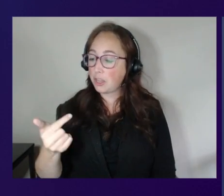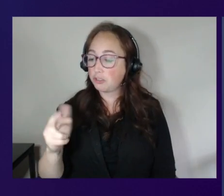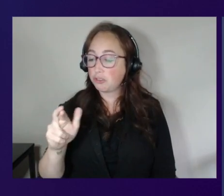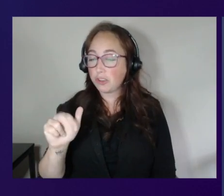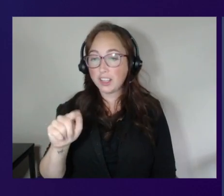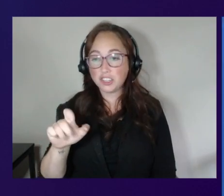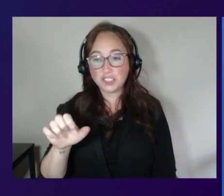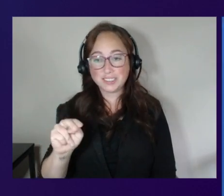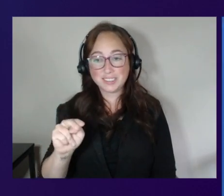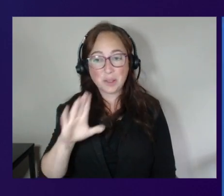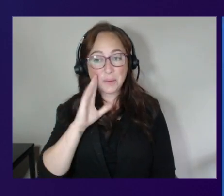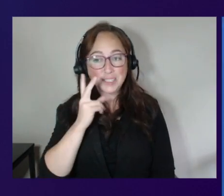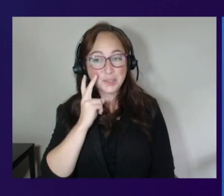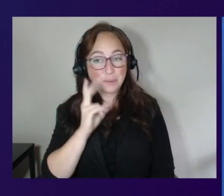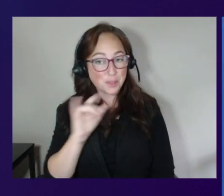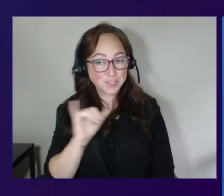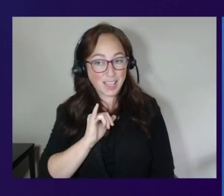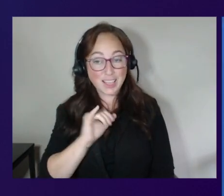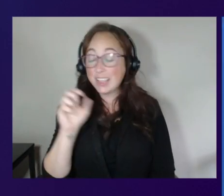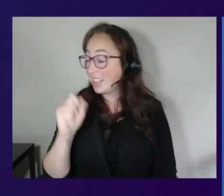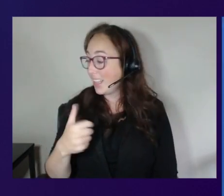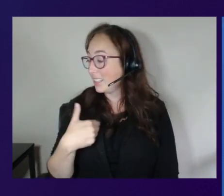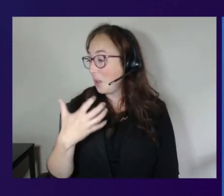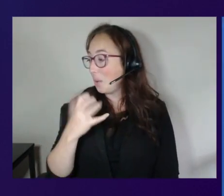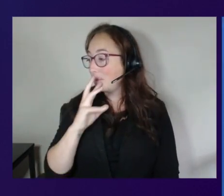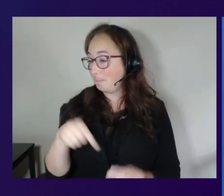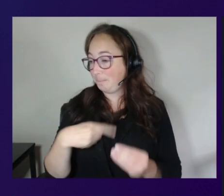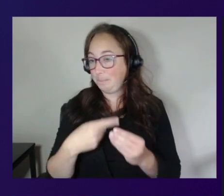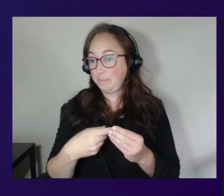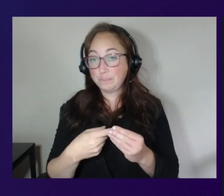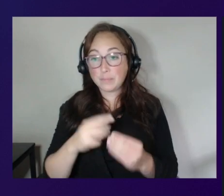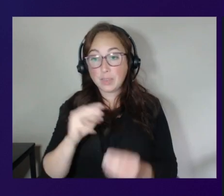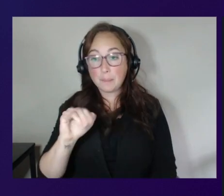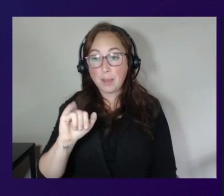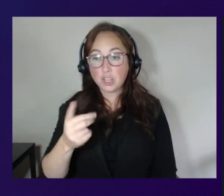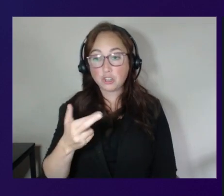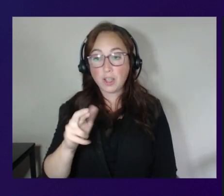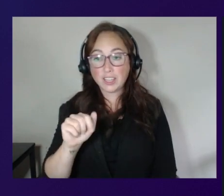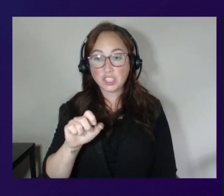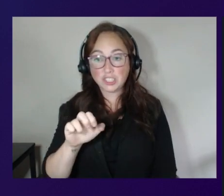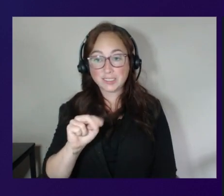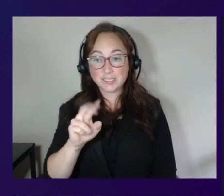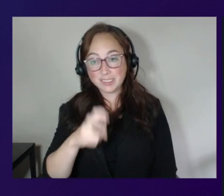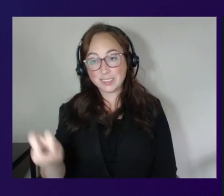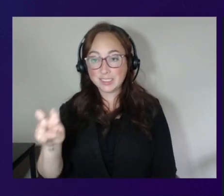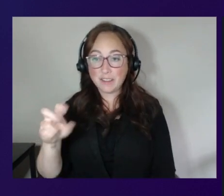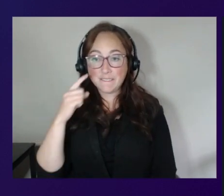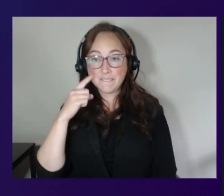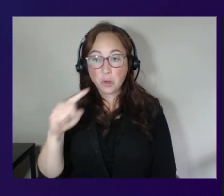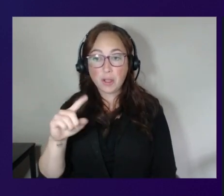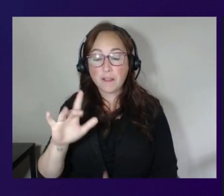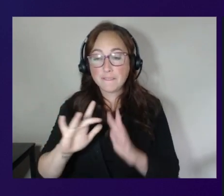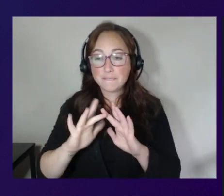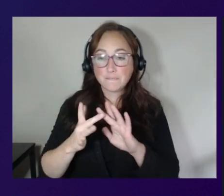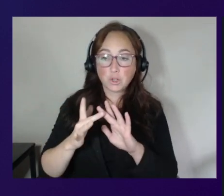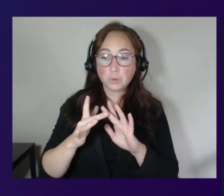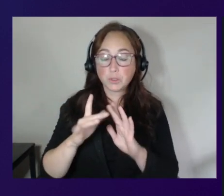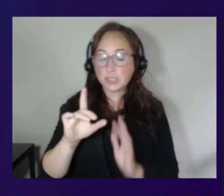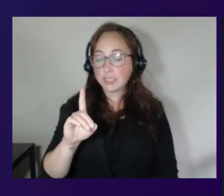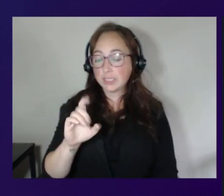like. Yeah, I'd love to talk about, migrations in general for virtual desktops,